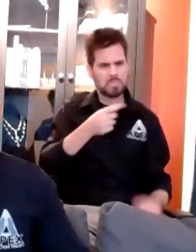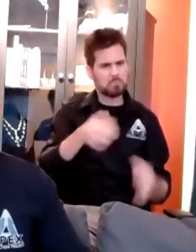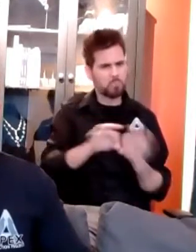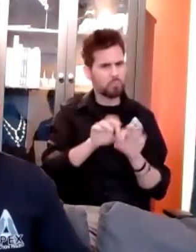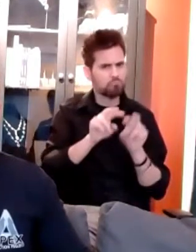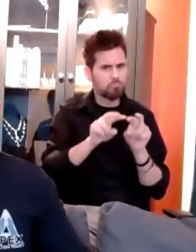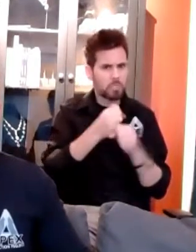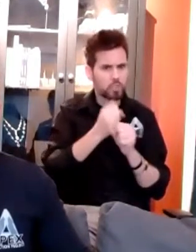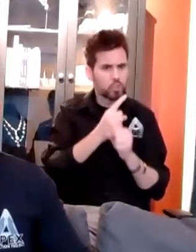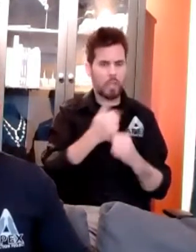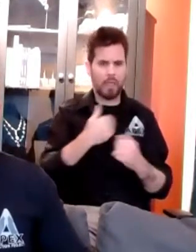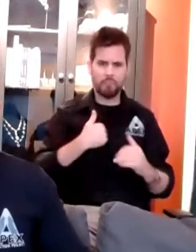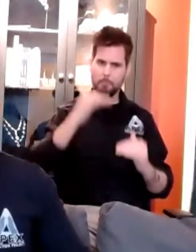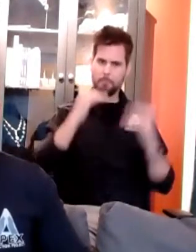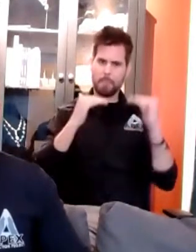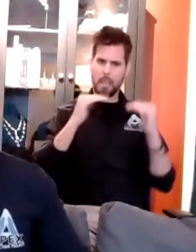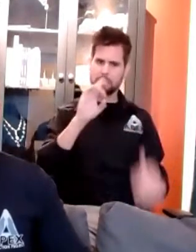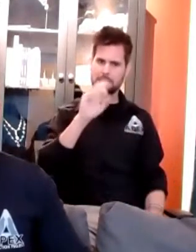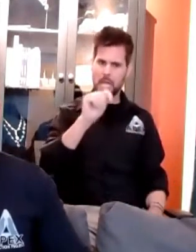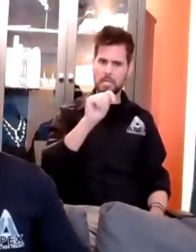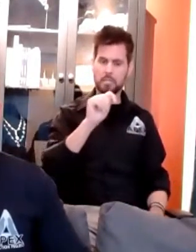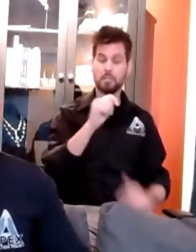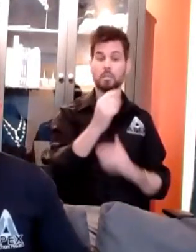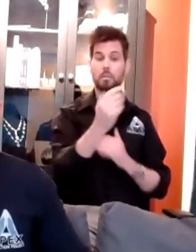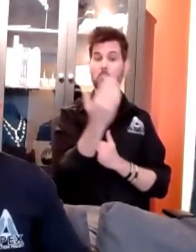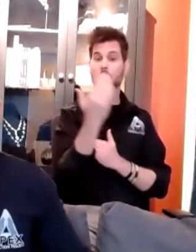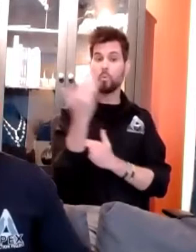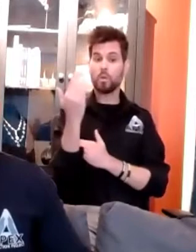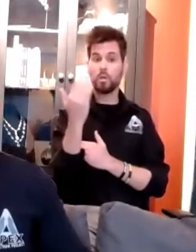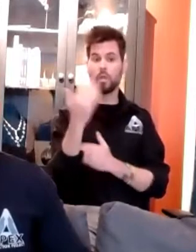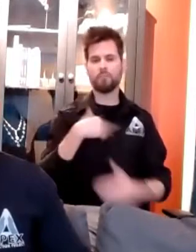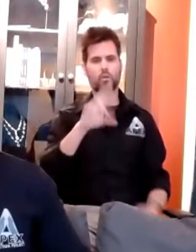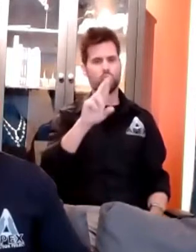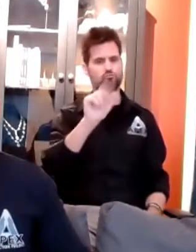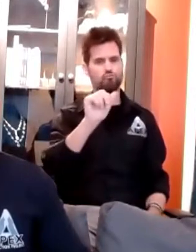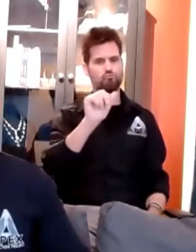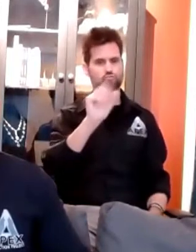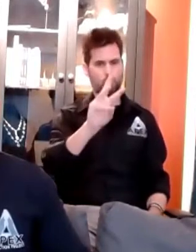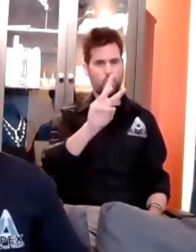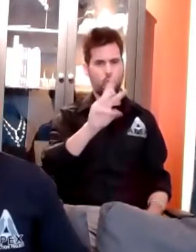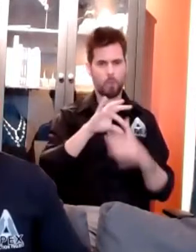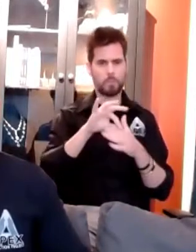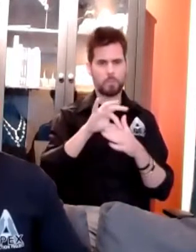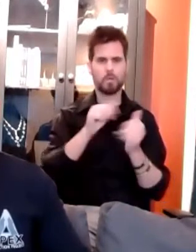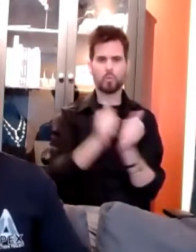morning, and then we do a kibble in the evening, which is formulated specifically for wolves.